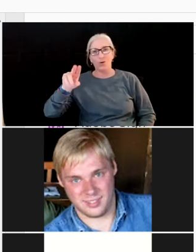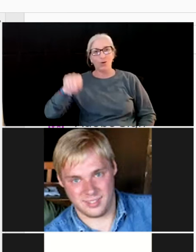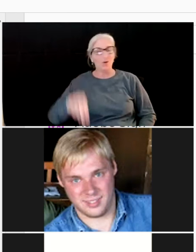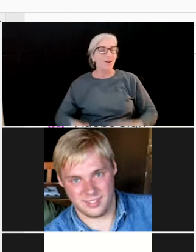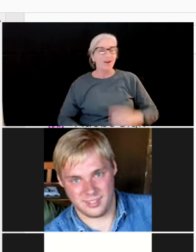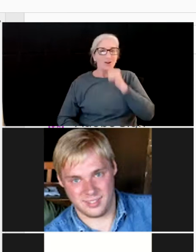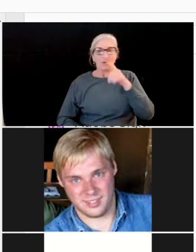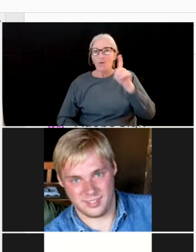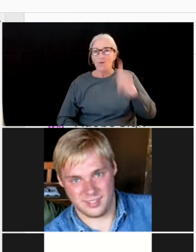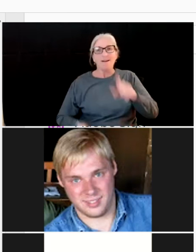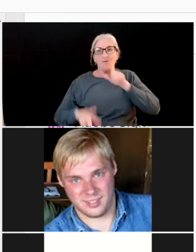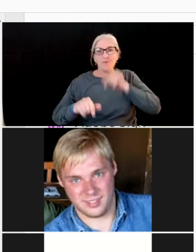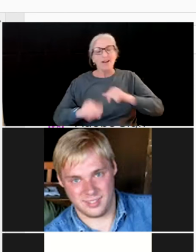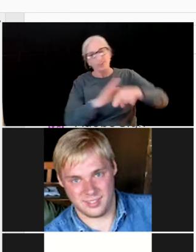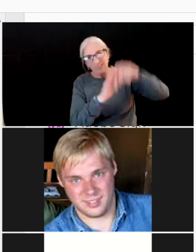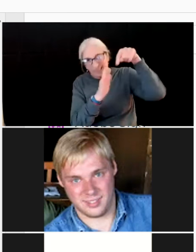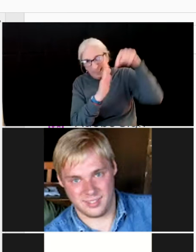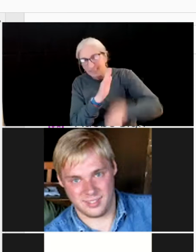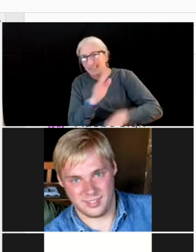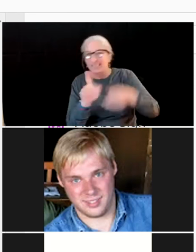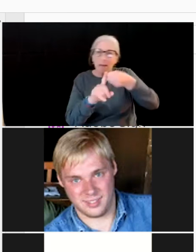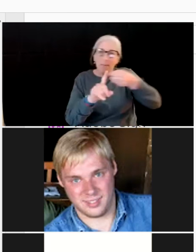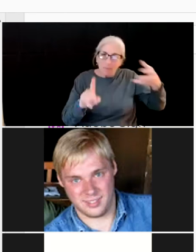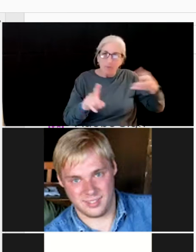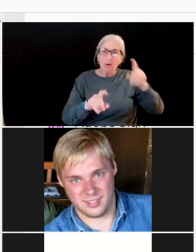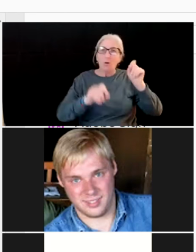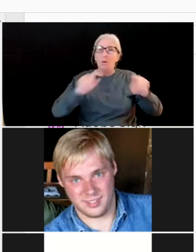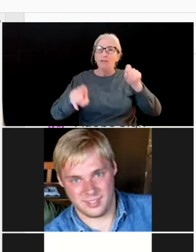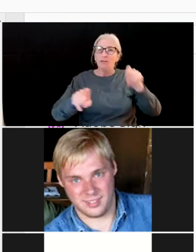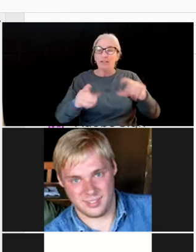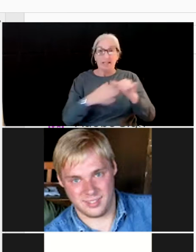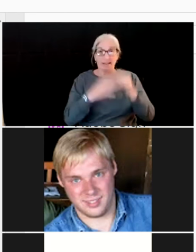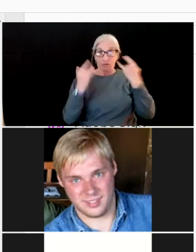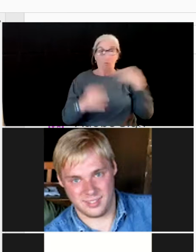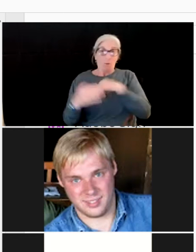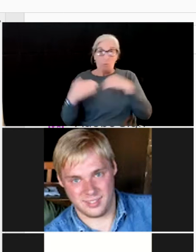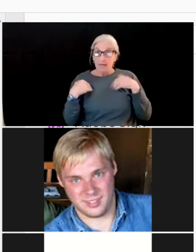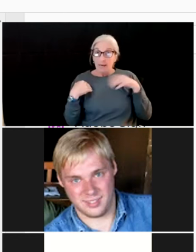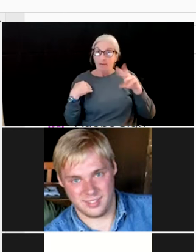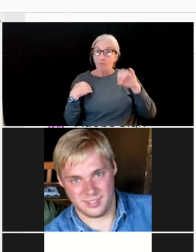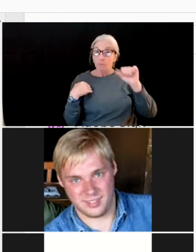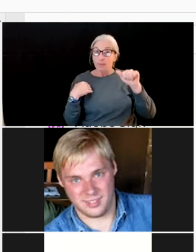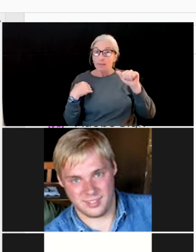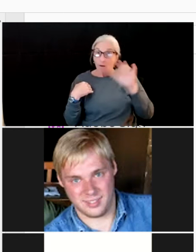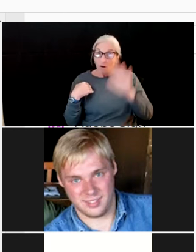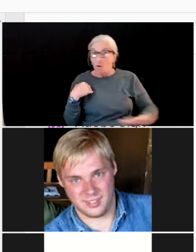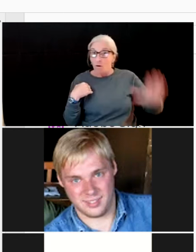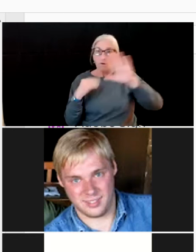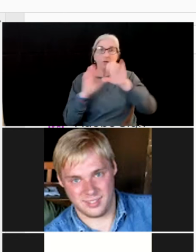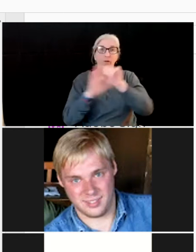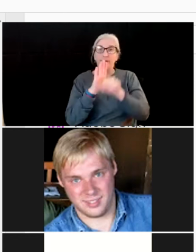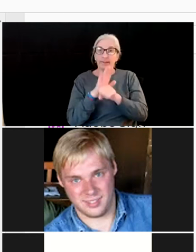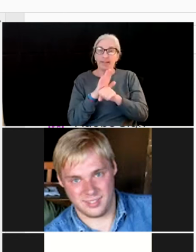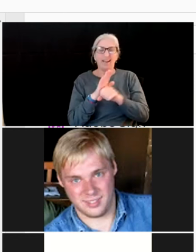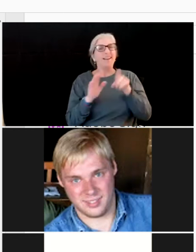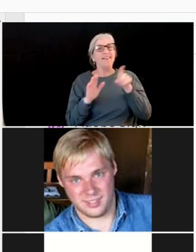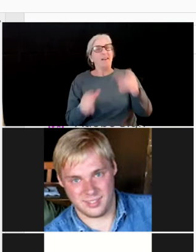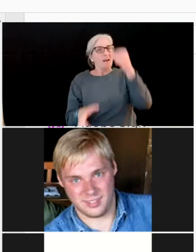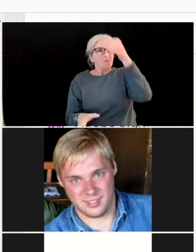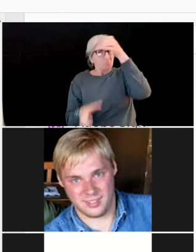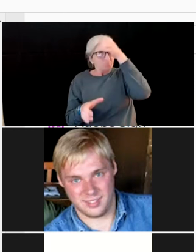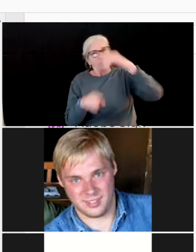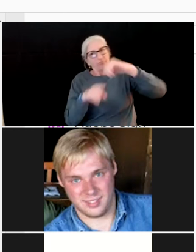in-depth questions. That's why we have a network of WISAs who have been trained in, you know, benefits and work incentives, trained